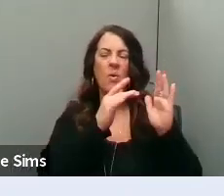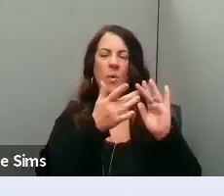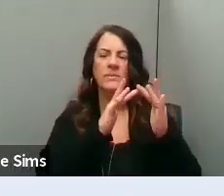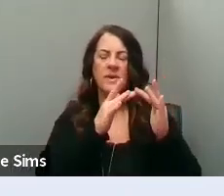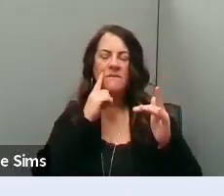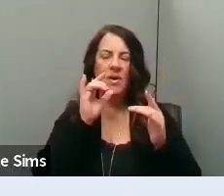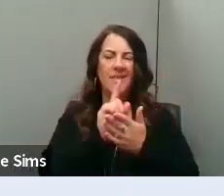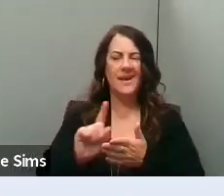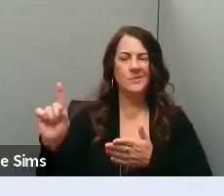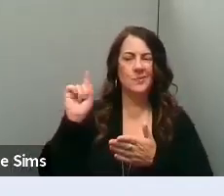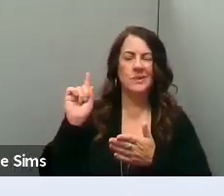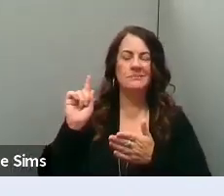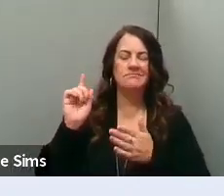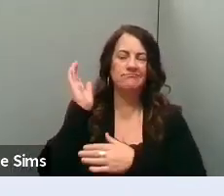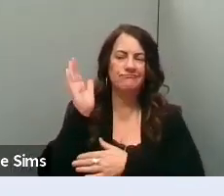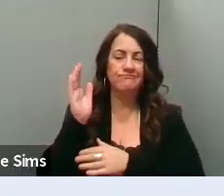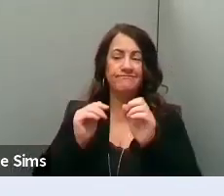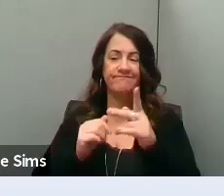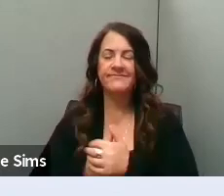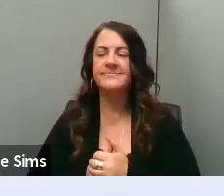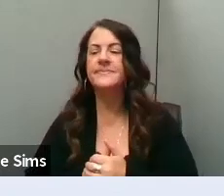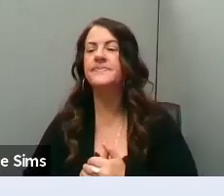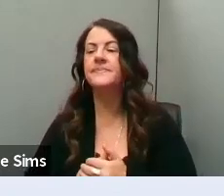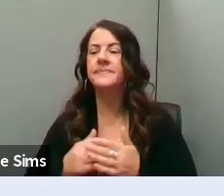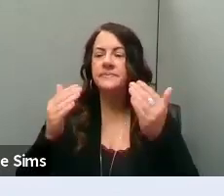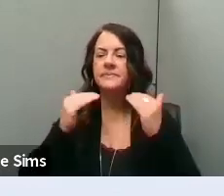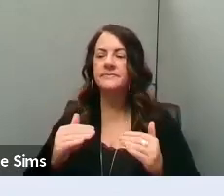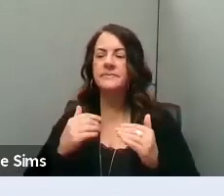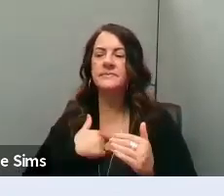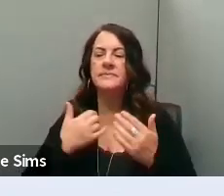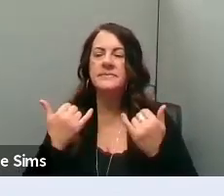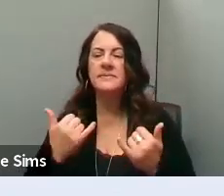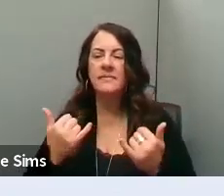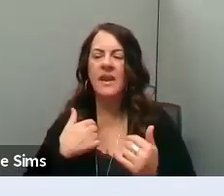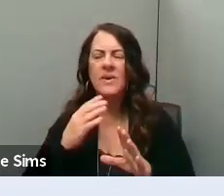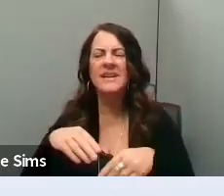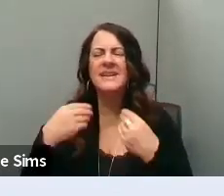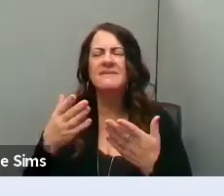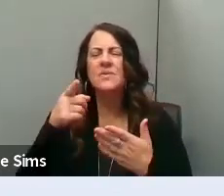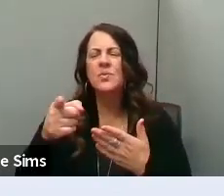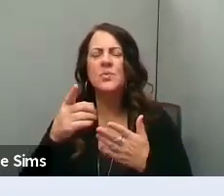I'd like to shift now to a question about the example that was given for Joe.